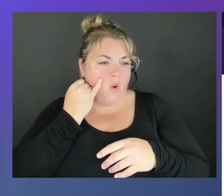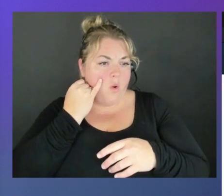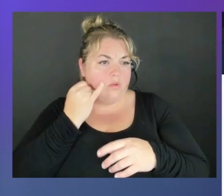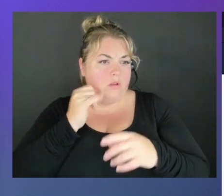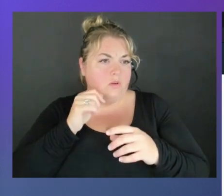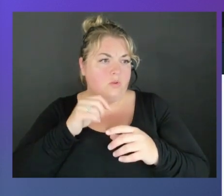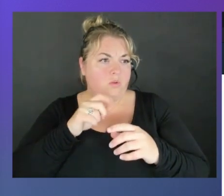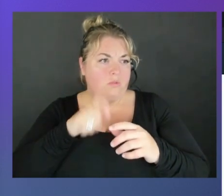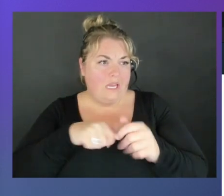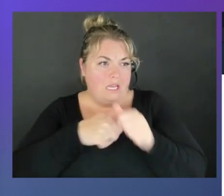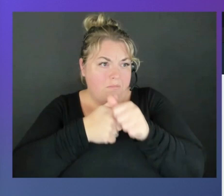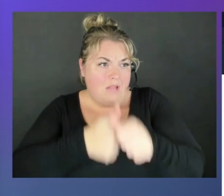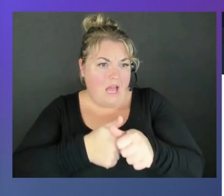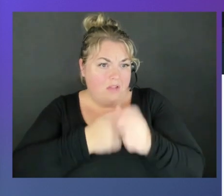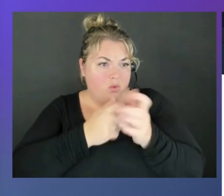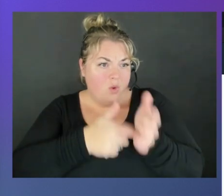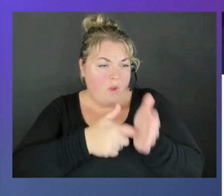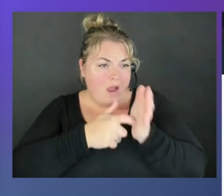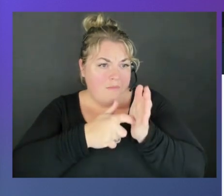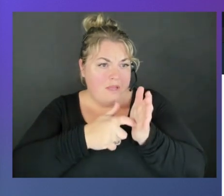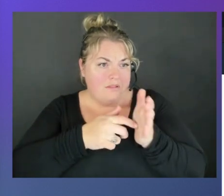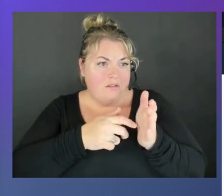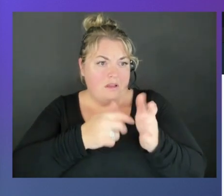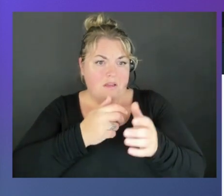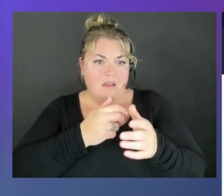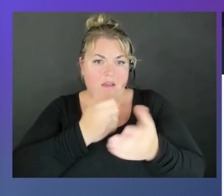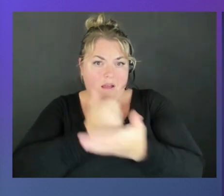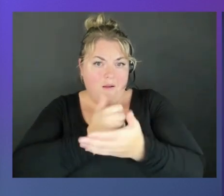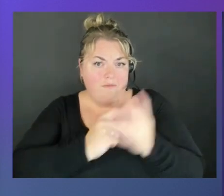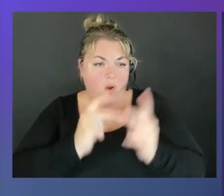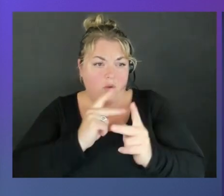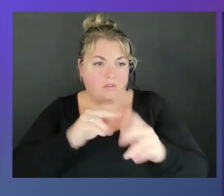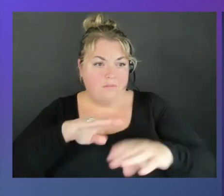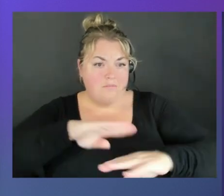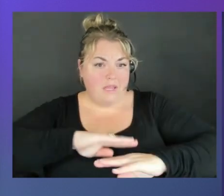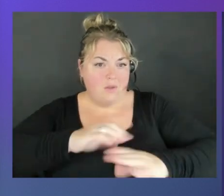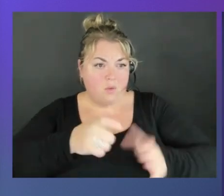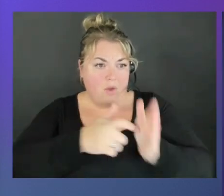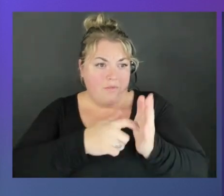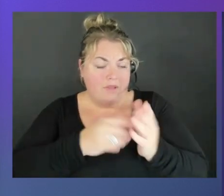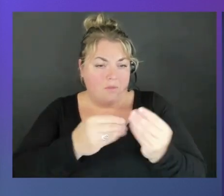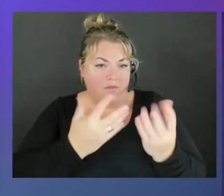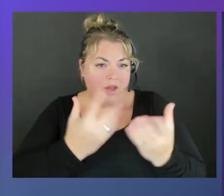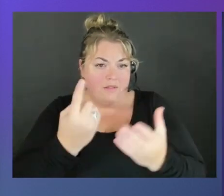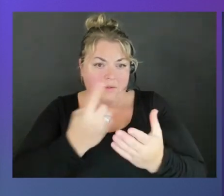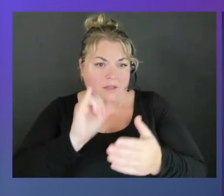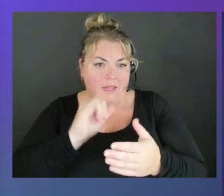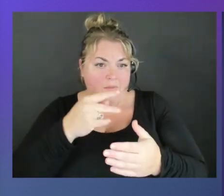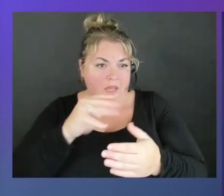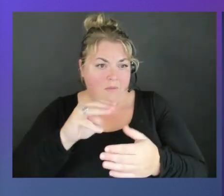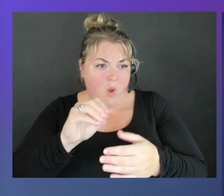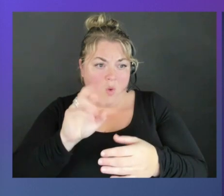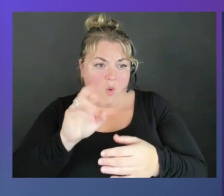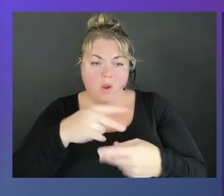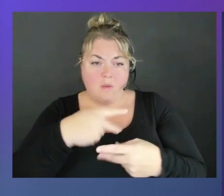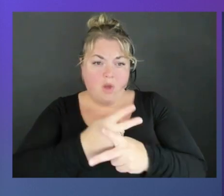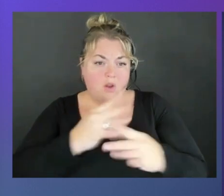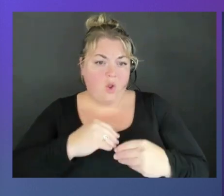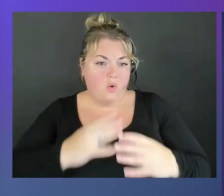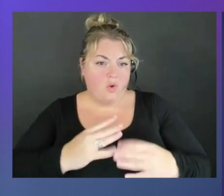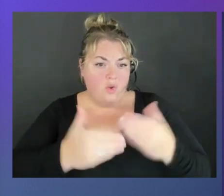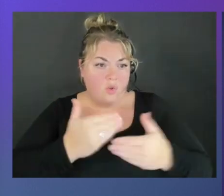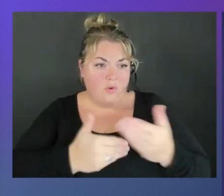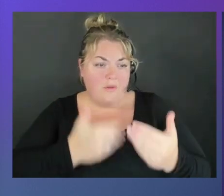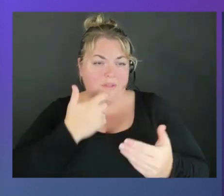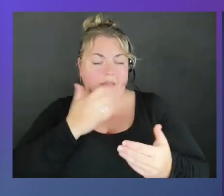compliance requirements, help folks meet those requirements, and provide somebody like a PMO or a product owner to go through and say, hey, what did this